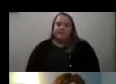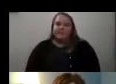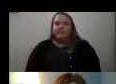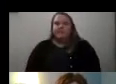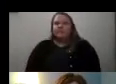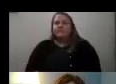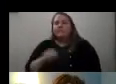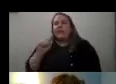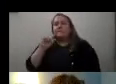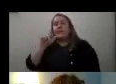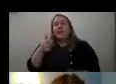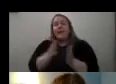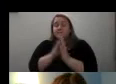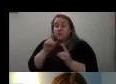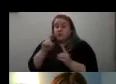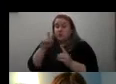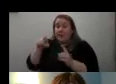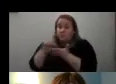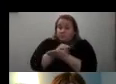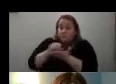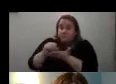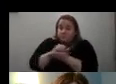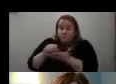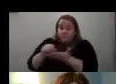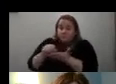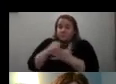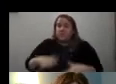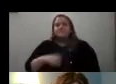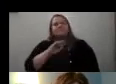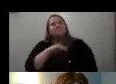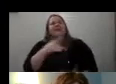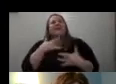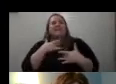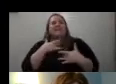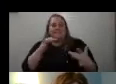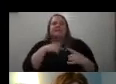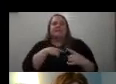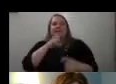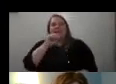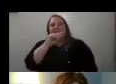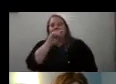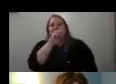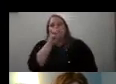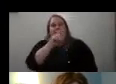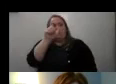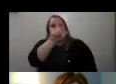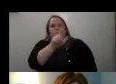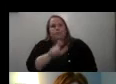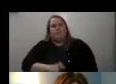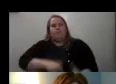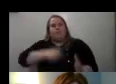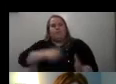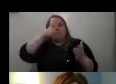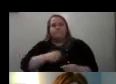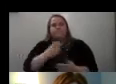Someone asked, do you ever have to iron the costumes? We usually steam them with a steamer.